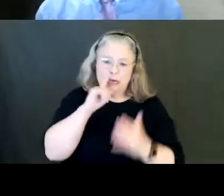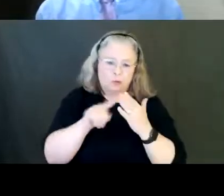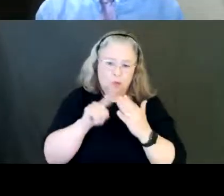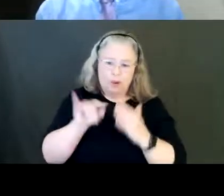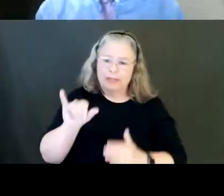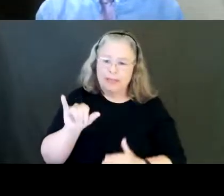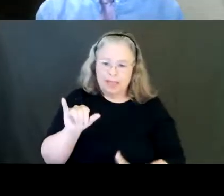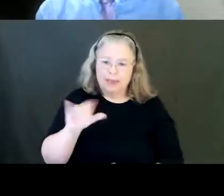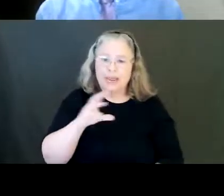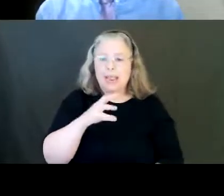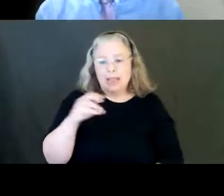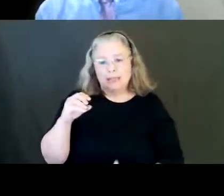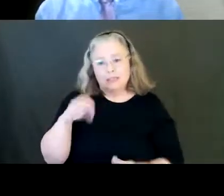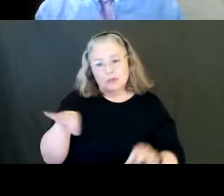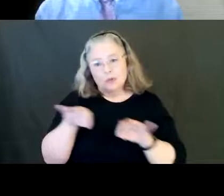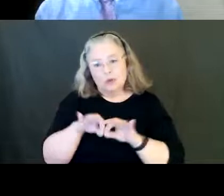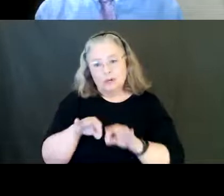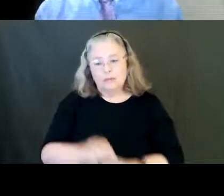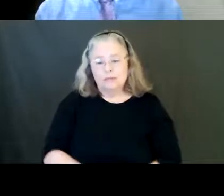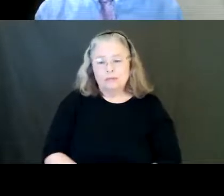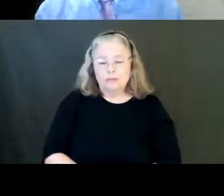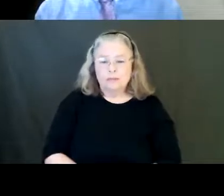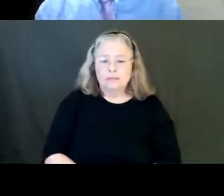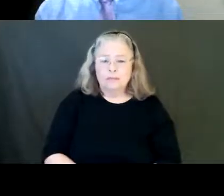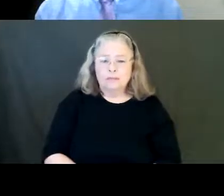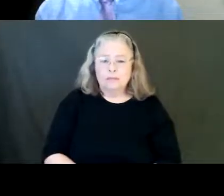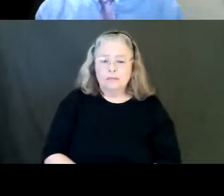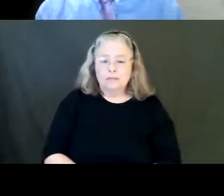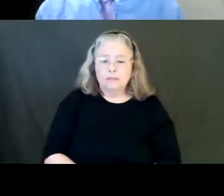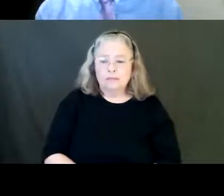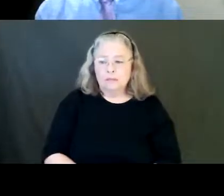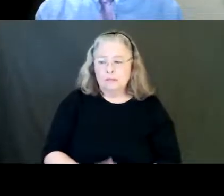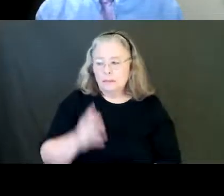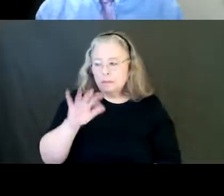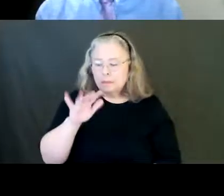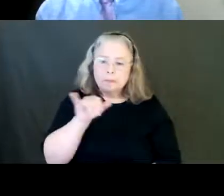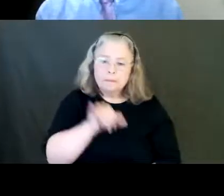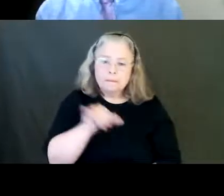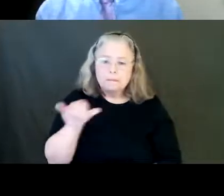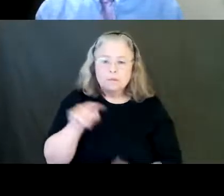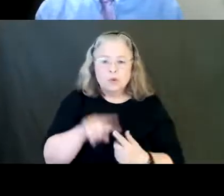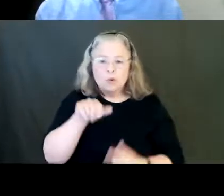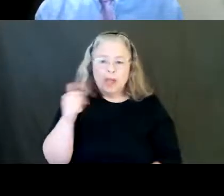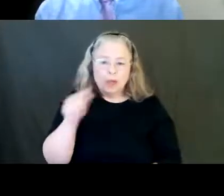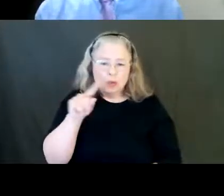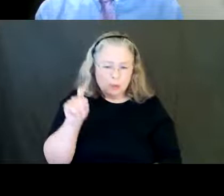as well is extremely important. And so kind of similar to another question,